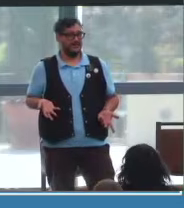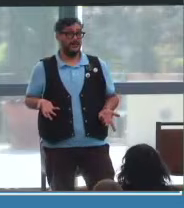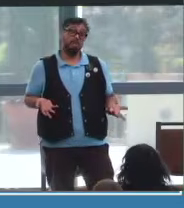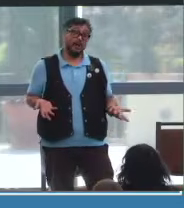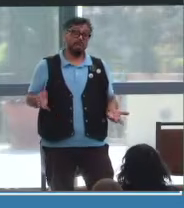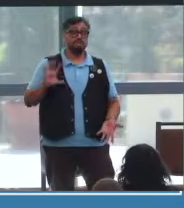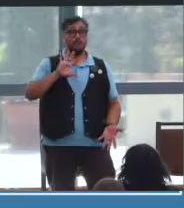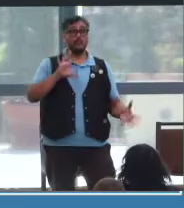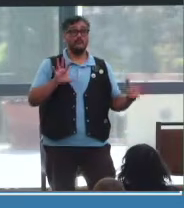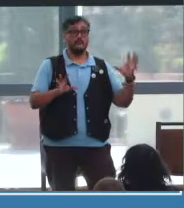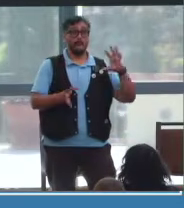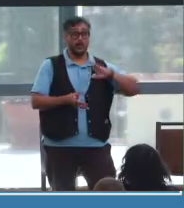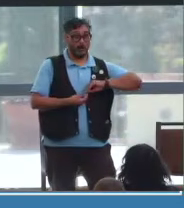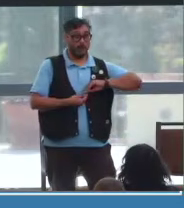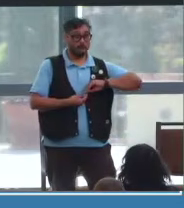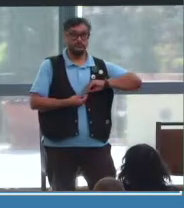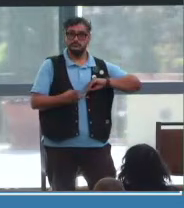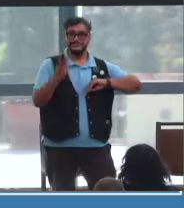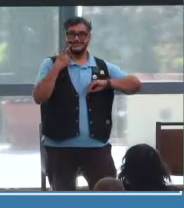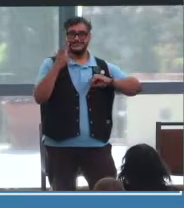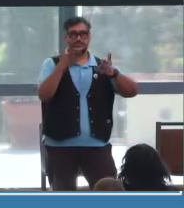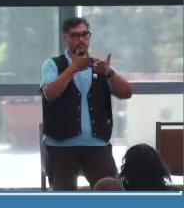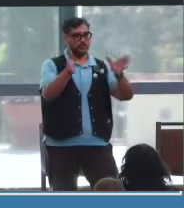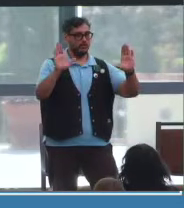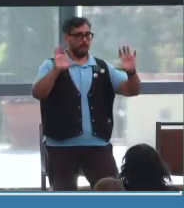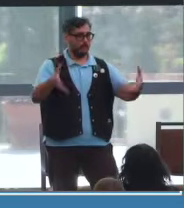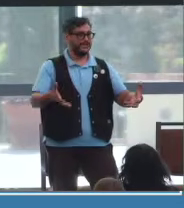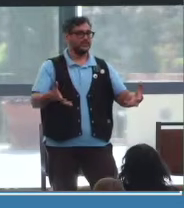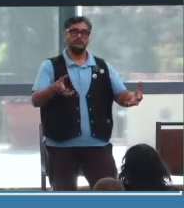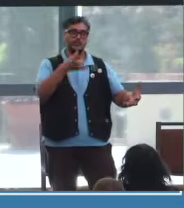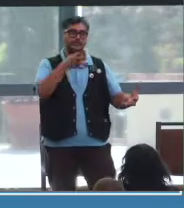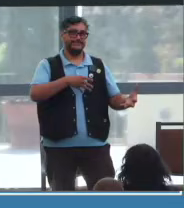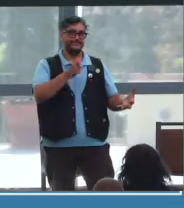But overall, when you look at the general population, most